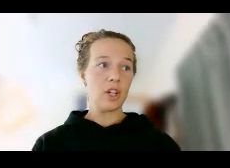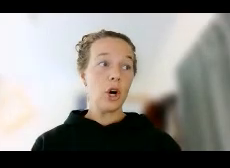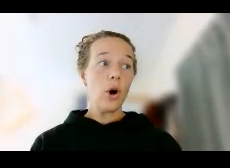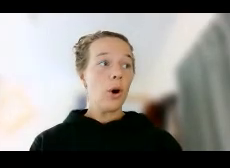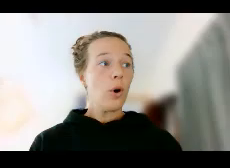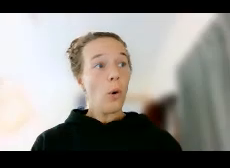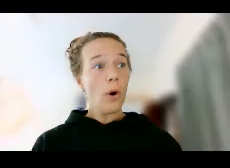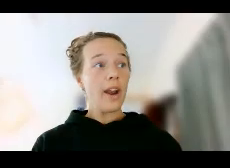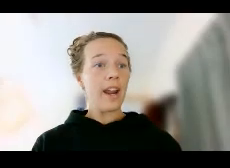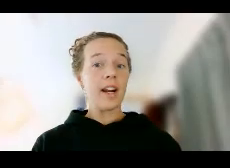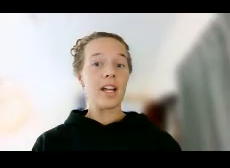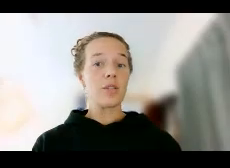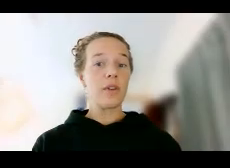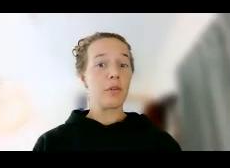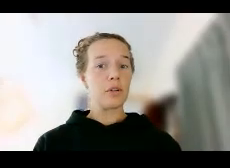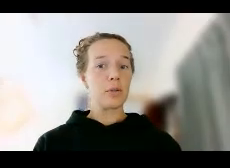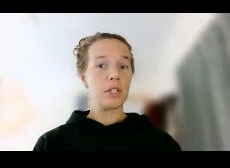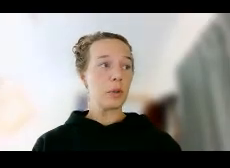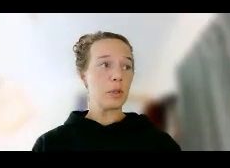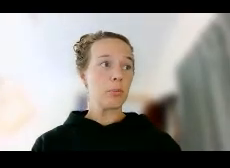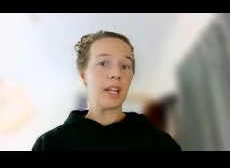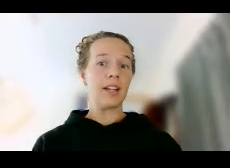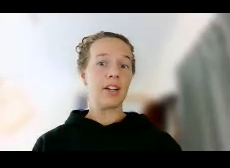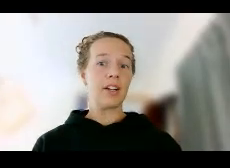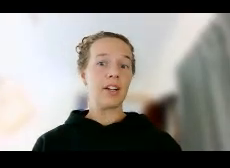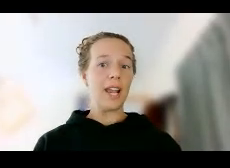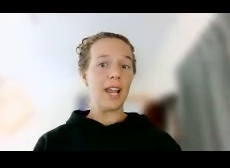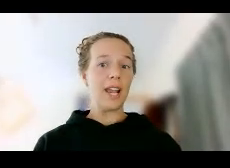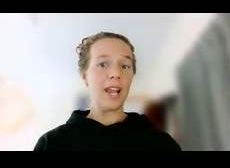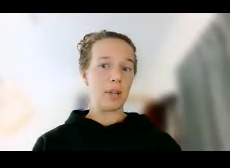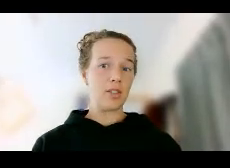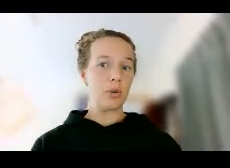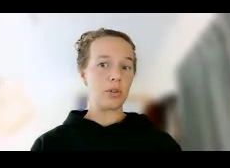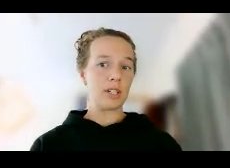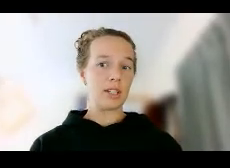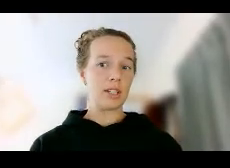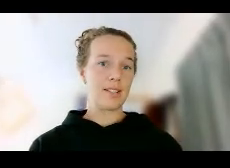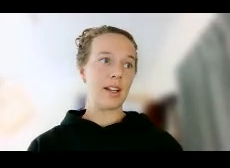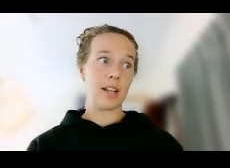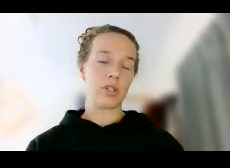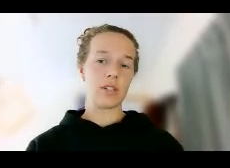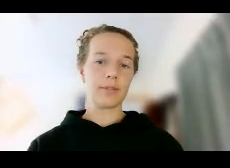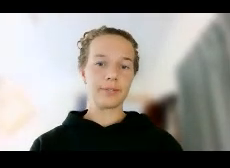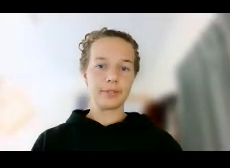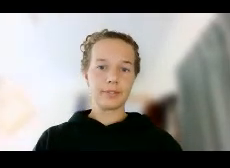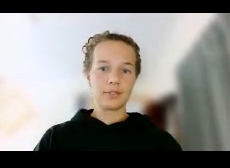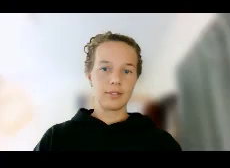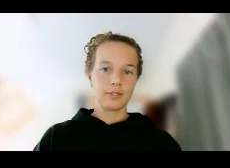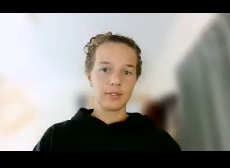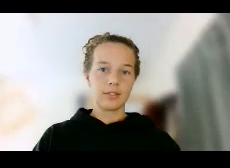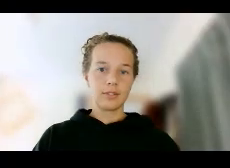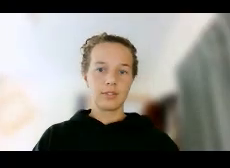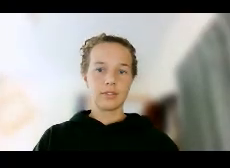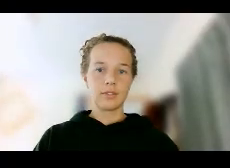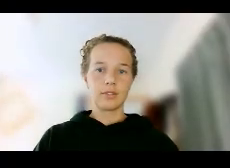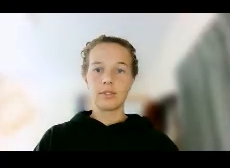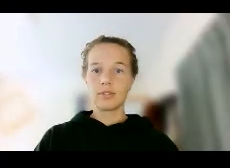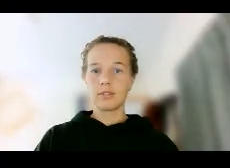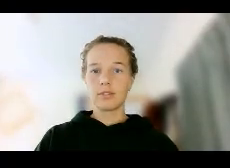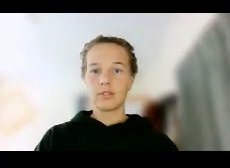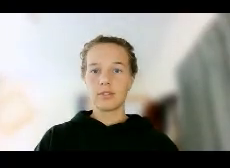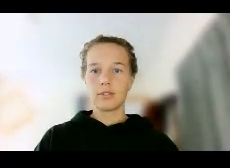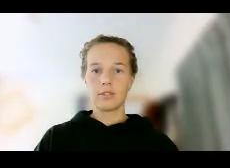most abundant, or areas where rivers meet the ocean, bringing those more land-based nutrients like nitrogen.